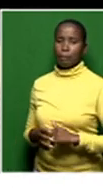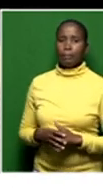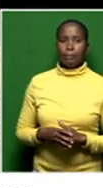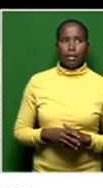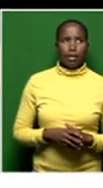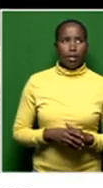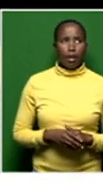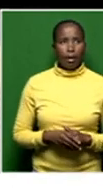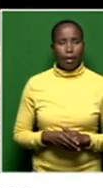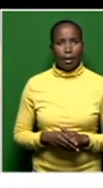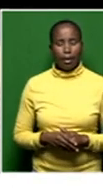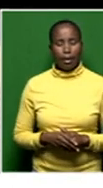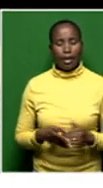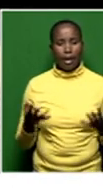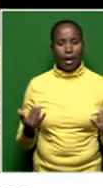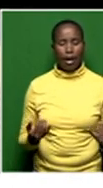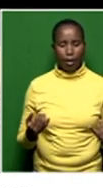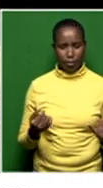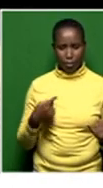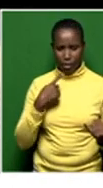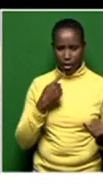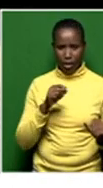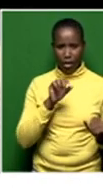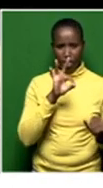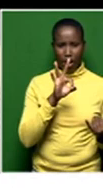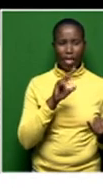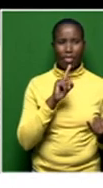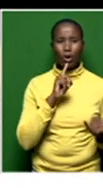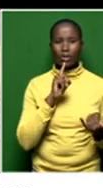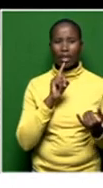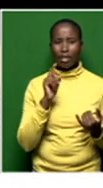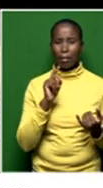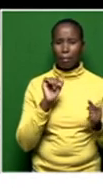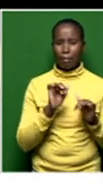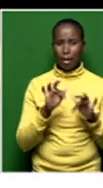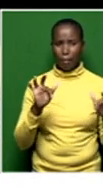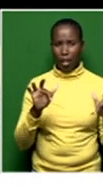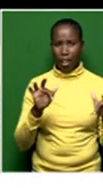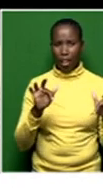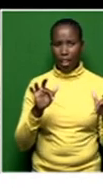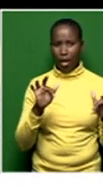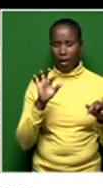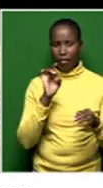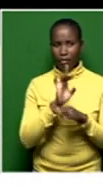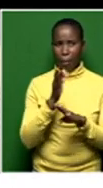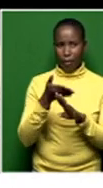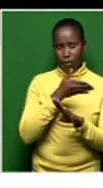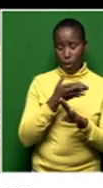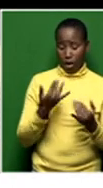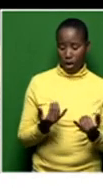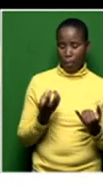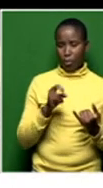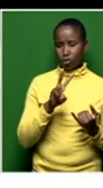initial staff layoff was at around about 3,000 people. Now we're adding these 225 members to that list as